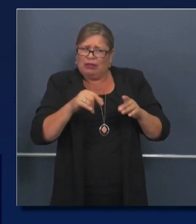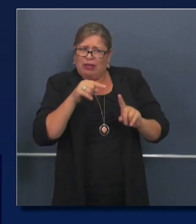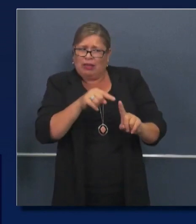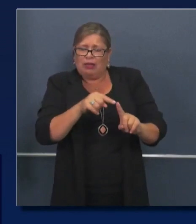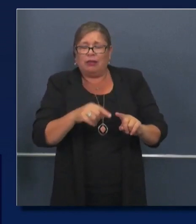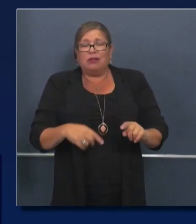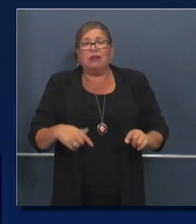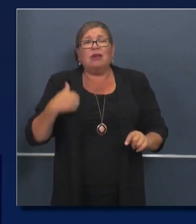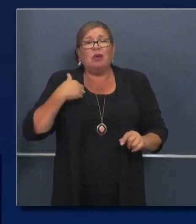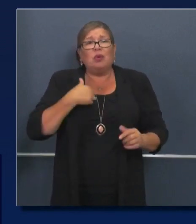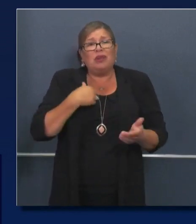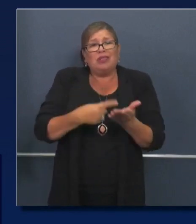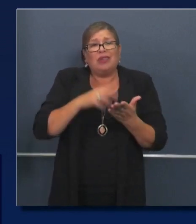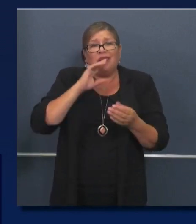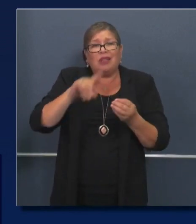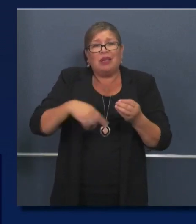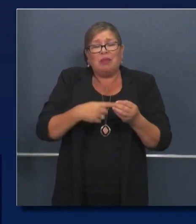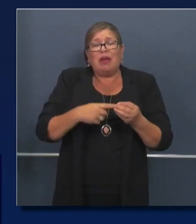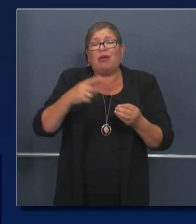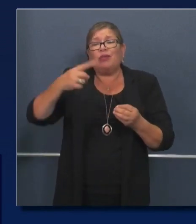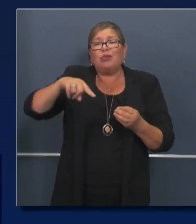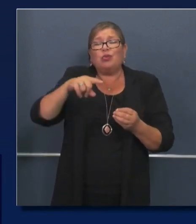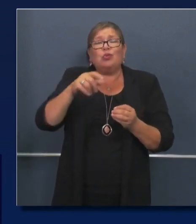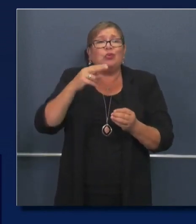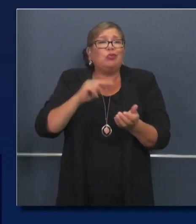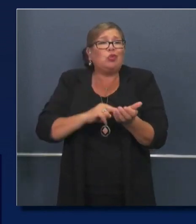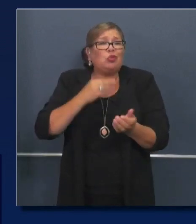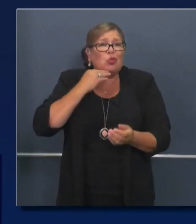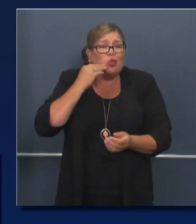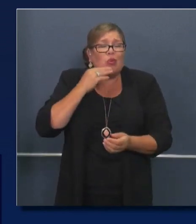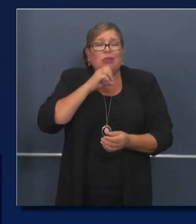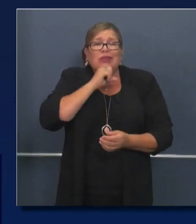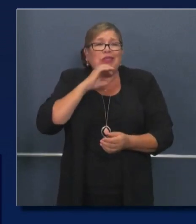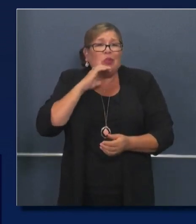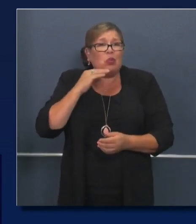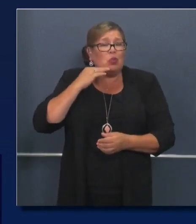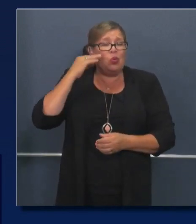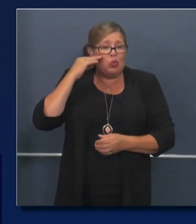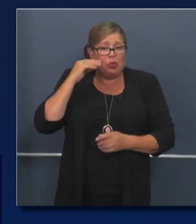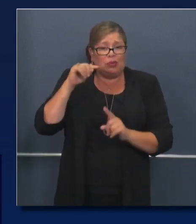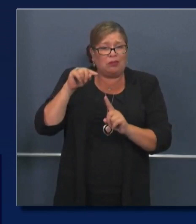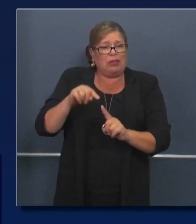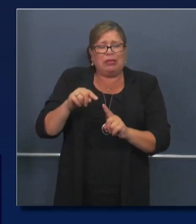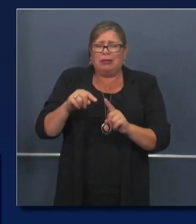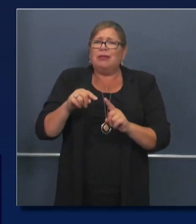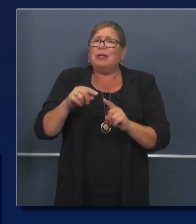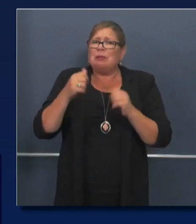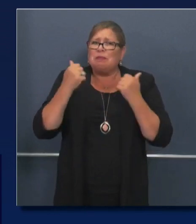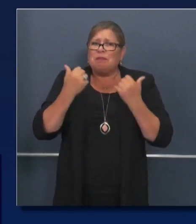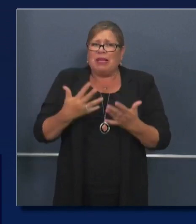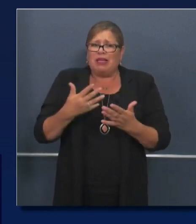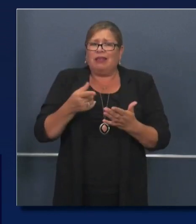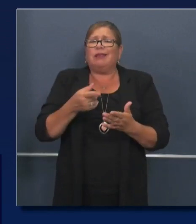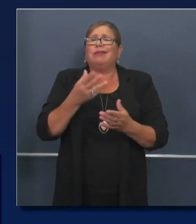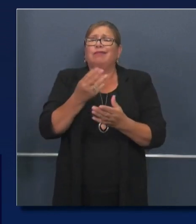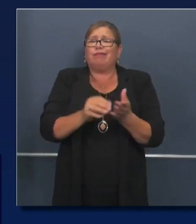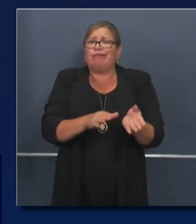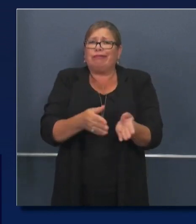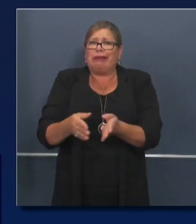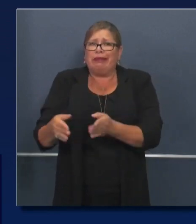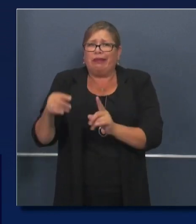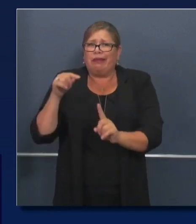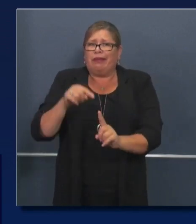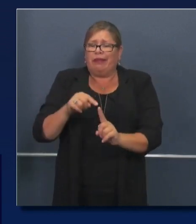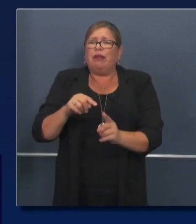nursing facilities and the focus in Los Angeles County, how there are many cases deaths in those facilities, that we